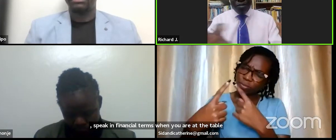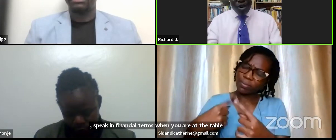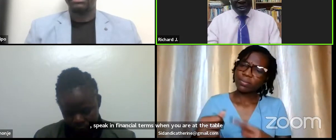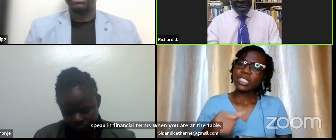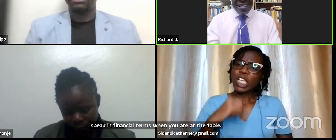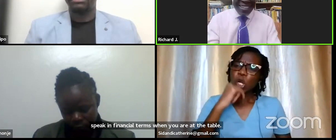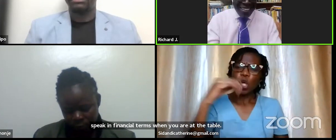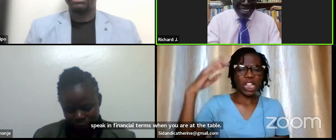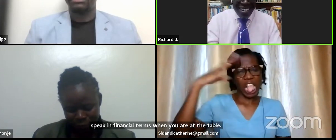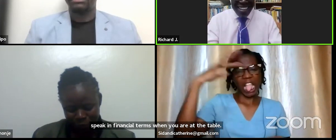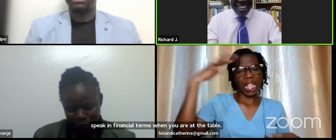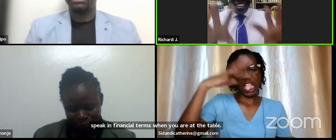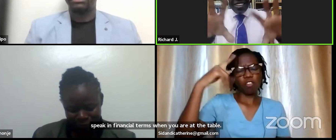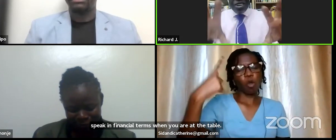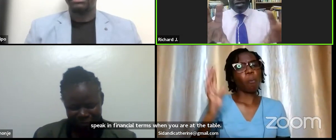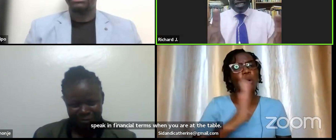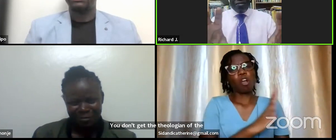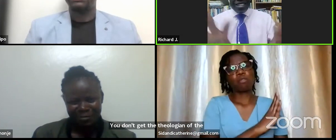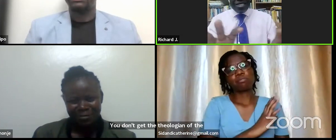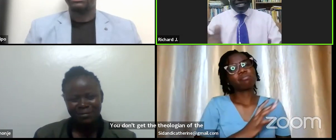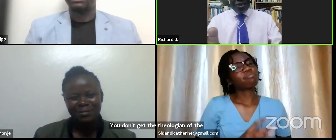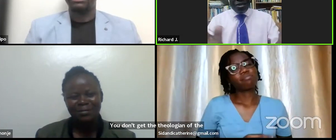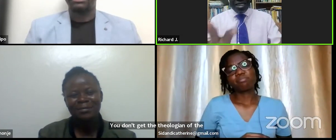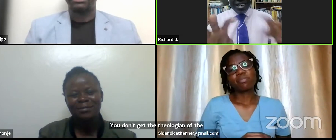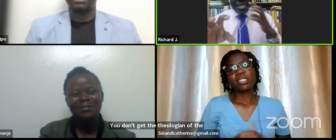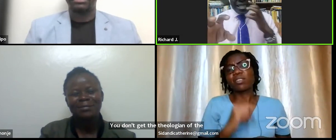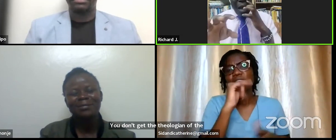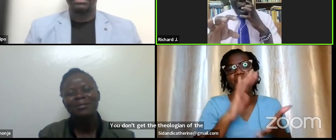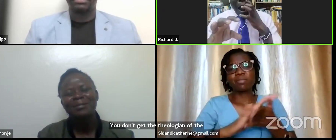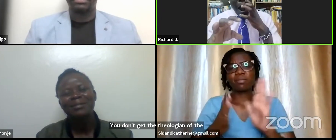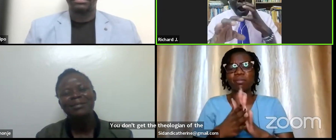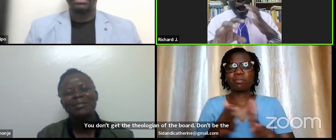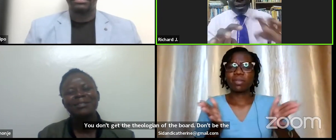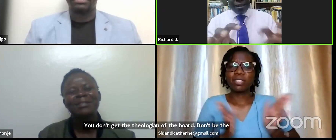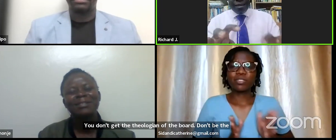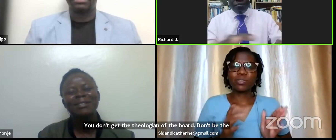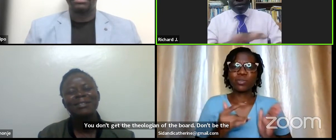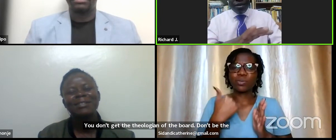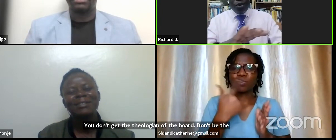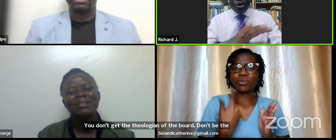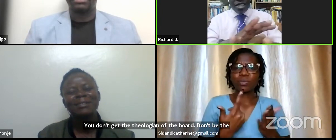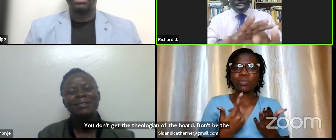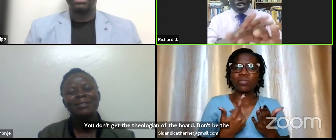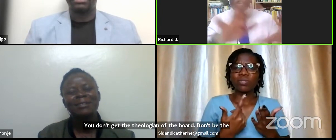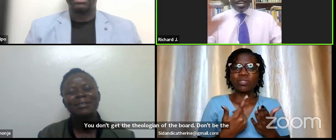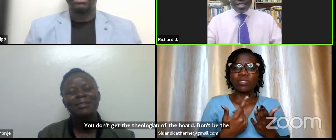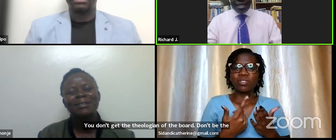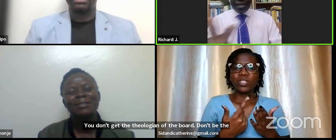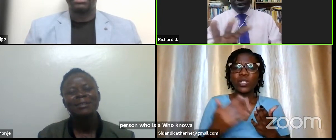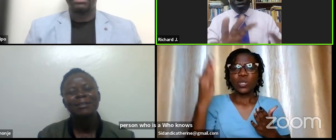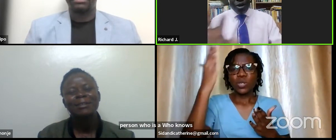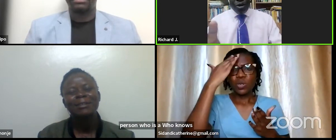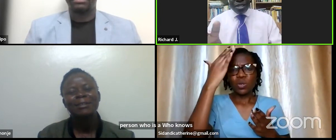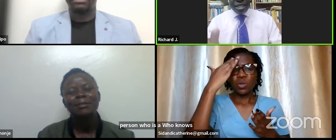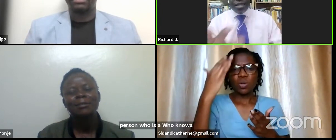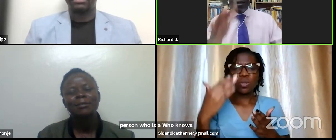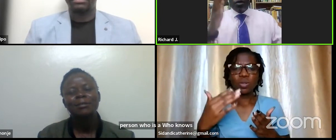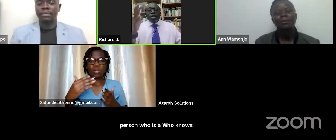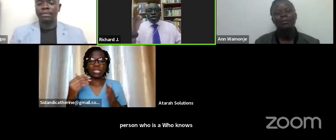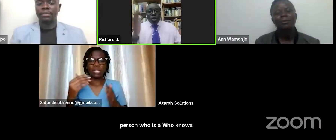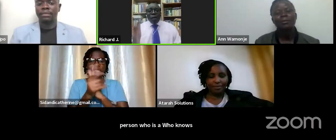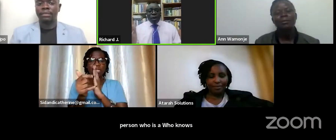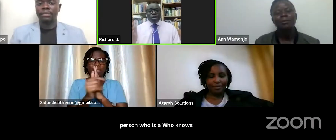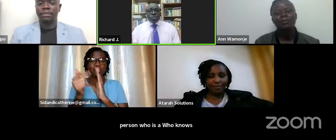theologian of the board. Don't be the person who is who knows the culinary skills of all